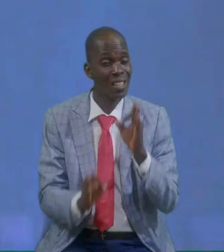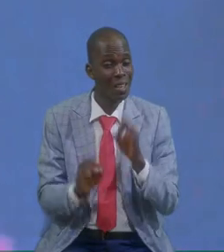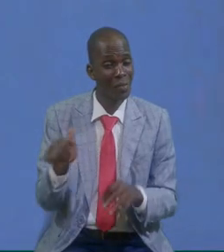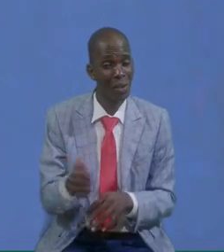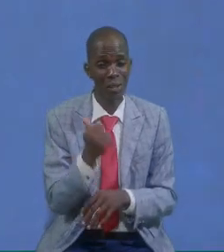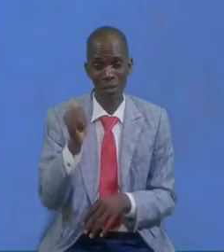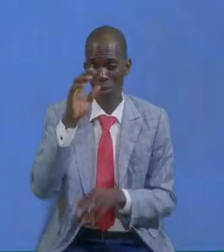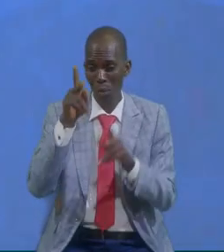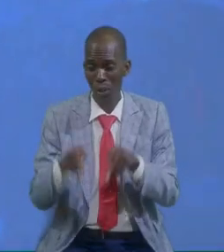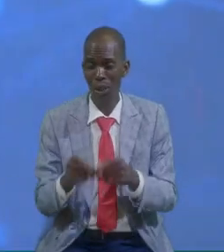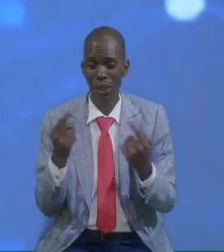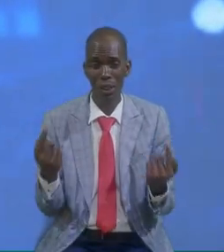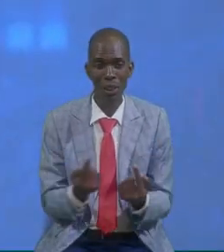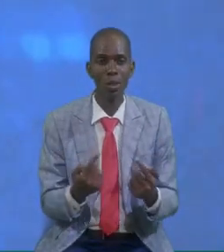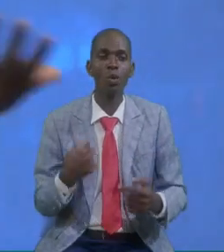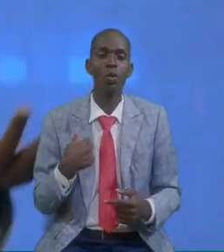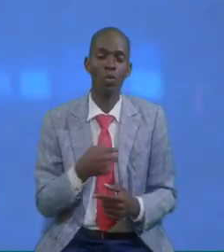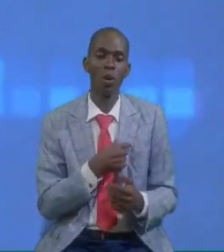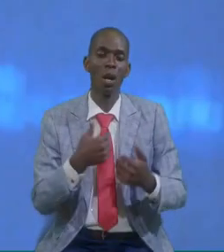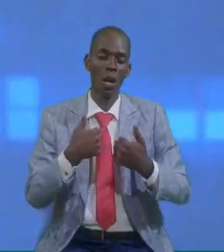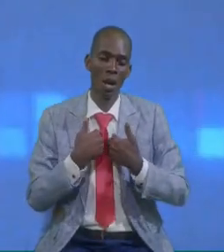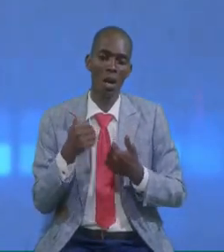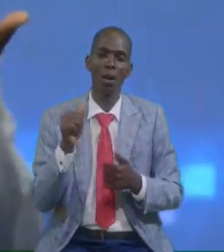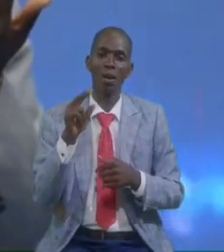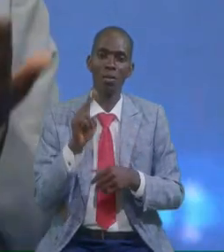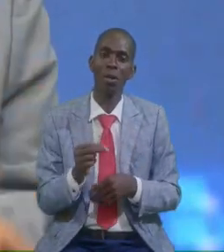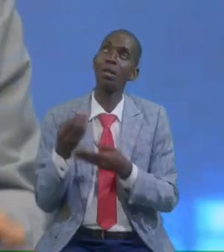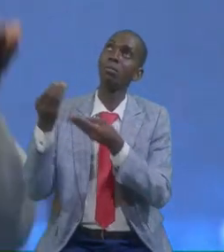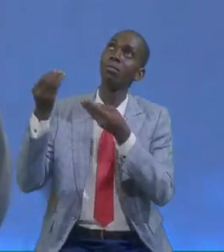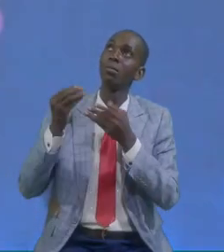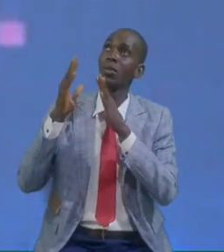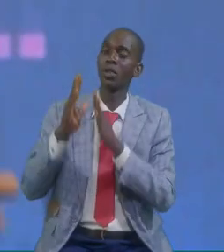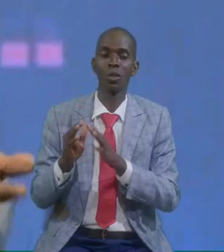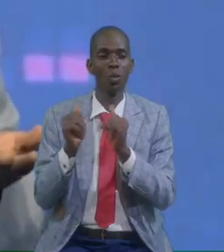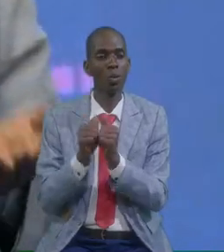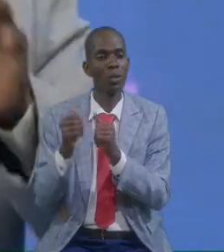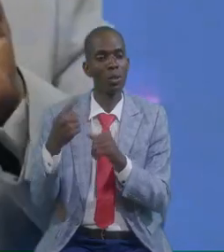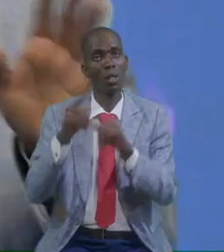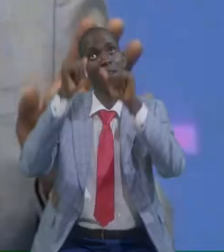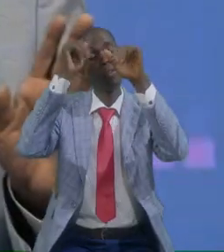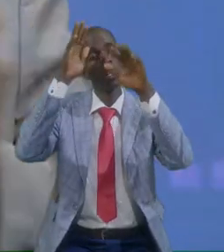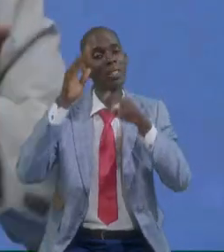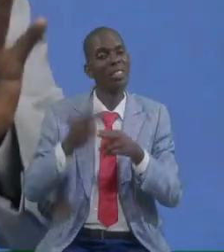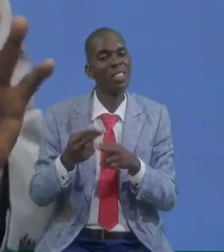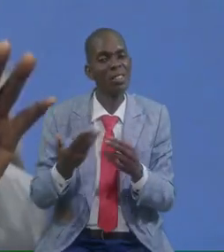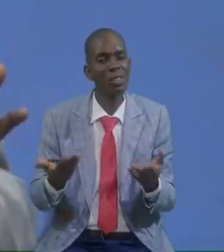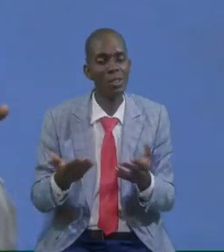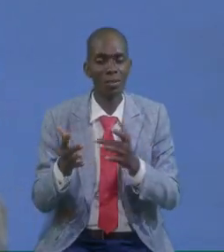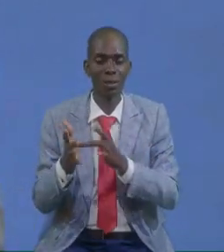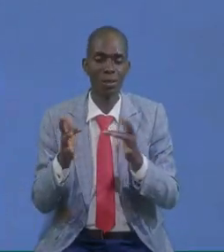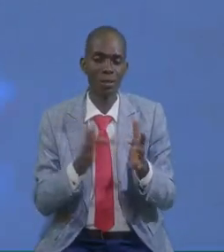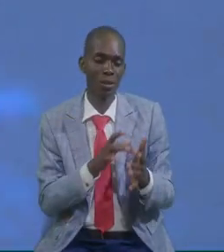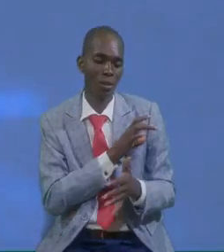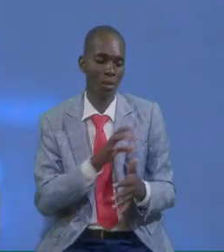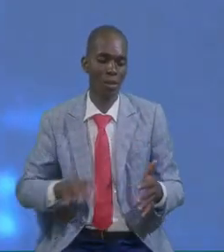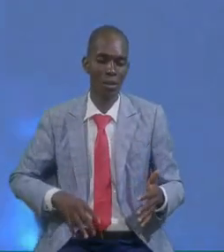an advocate with the Father. His name again, Jesus Christ the righteous. Anywhere you